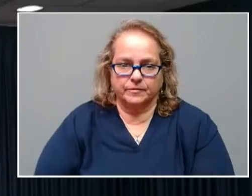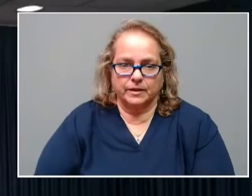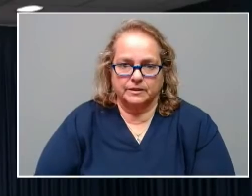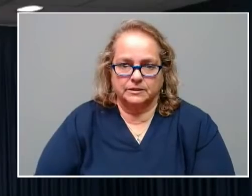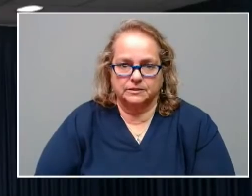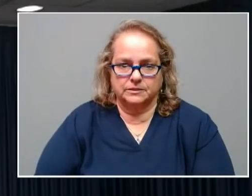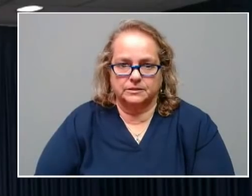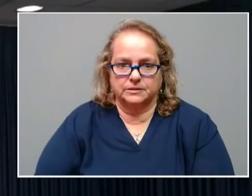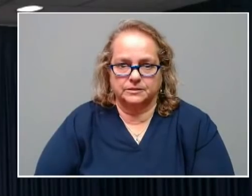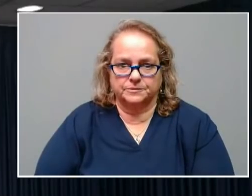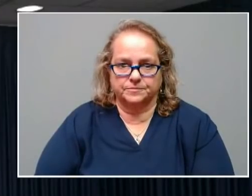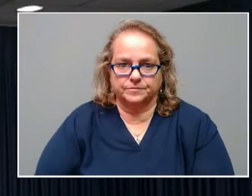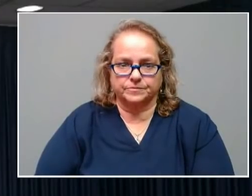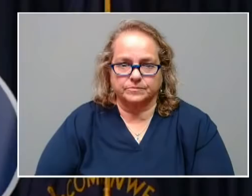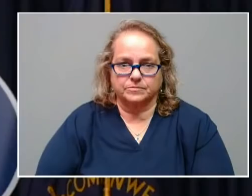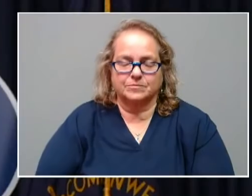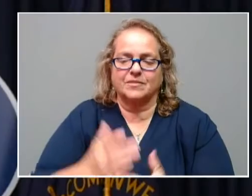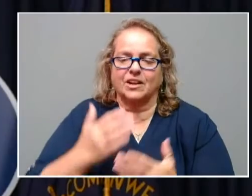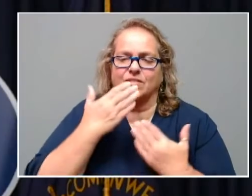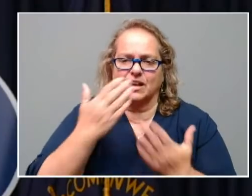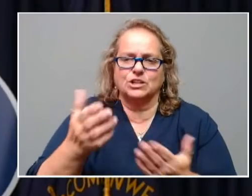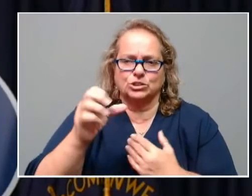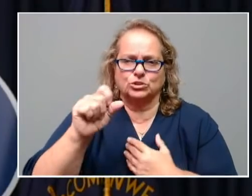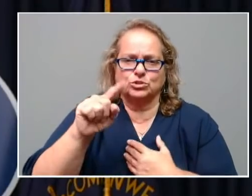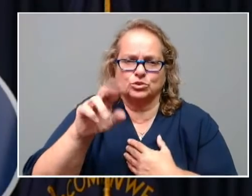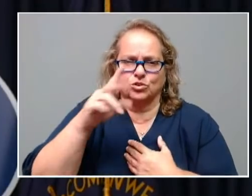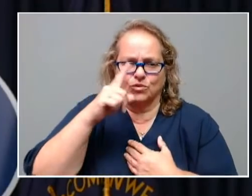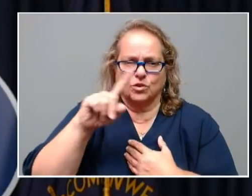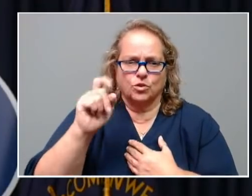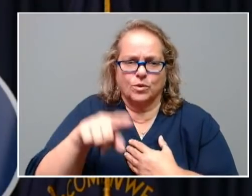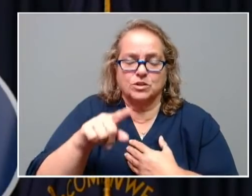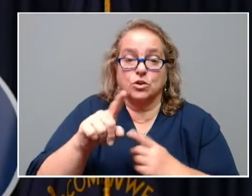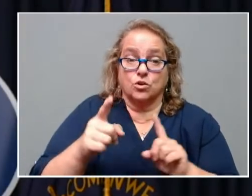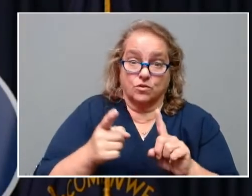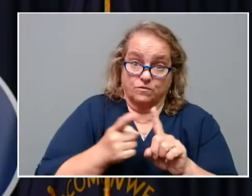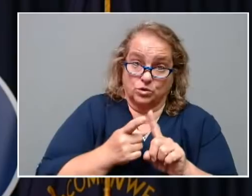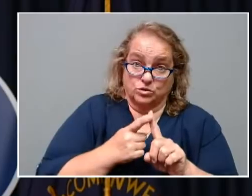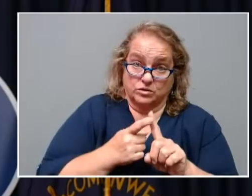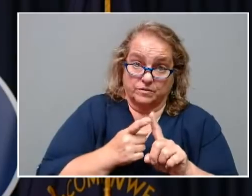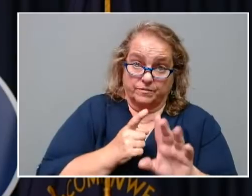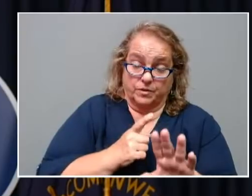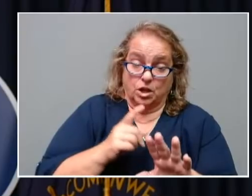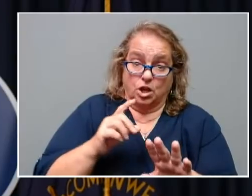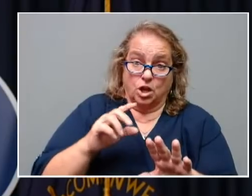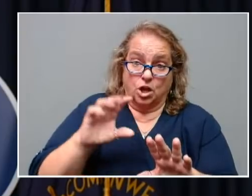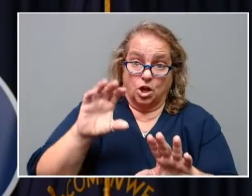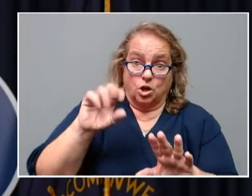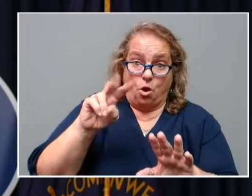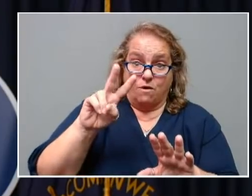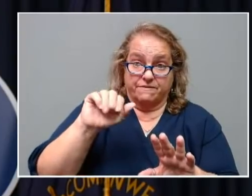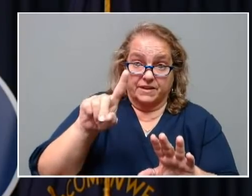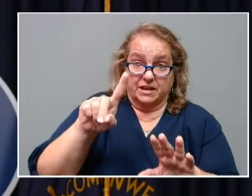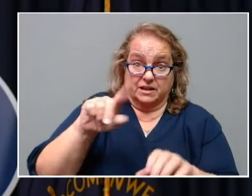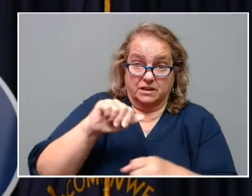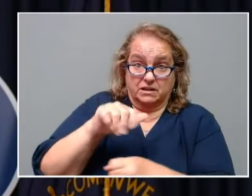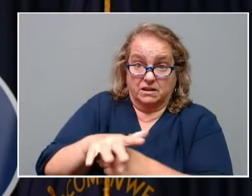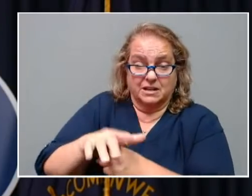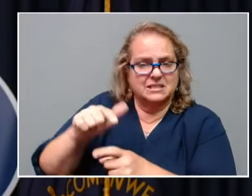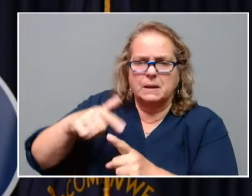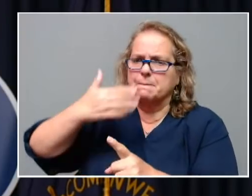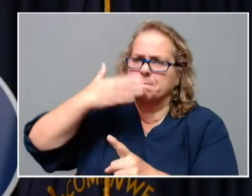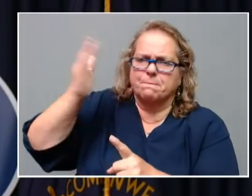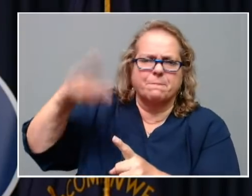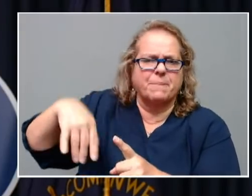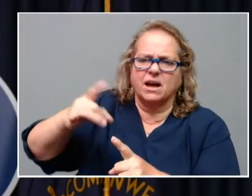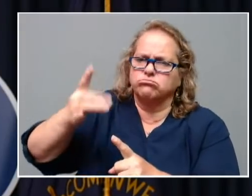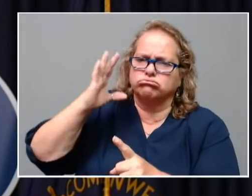Well, thank you, Stu, for the question. So, first of all, COVID is bad, period. It was bad since last March, and it's